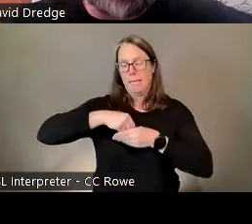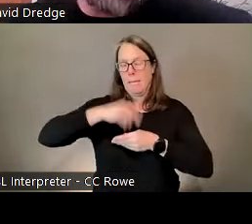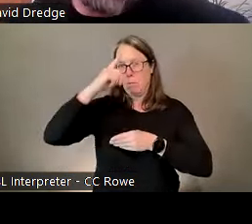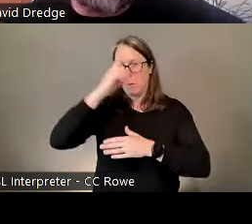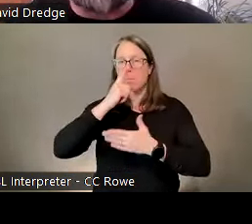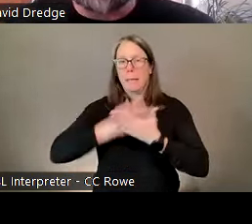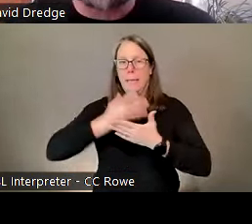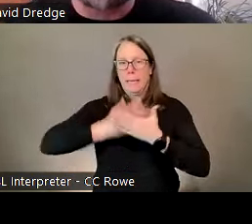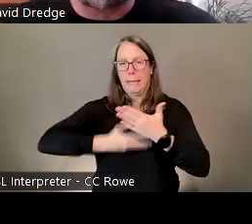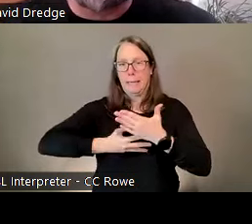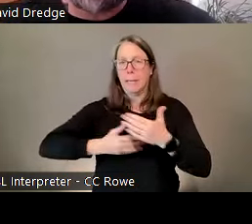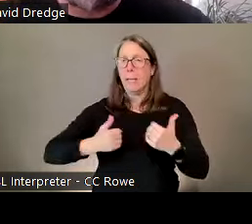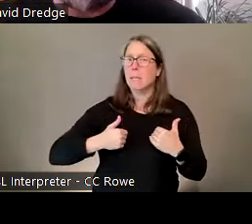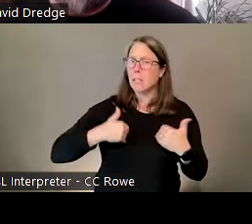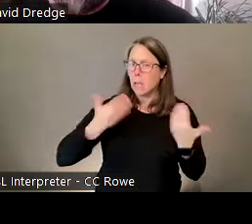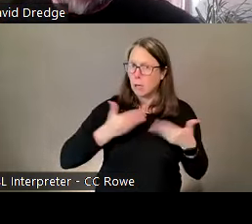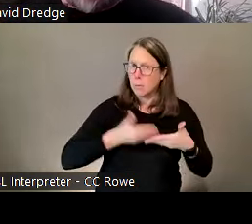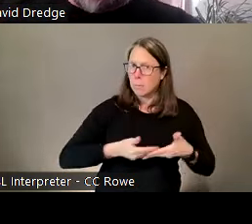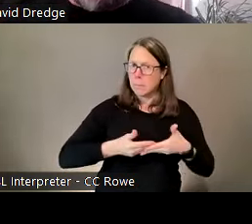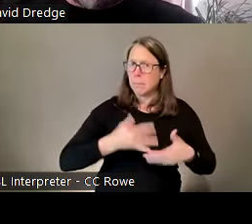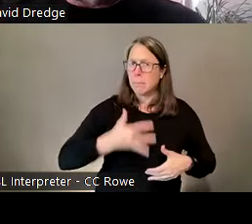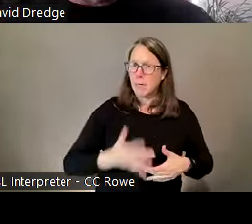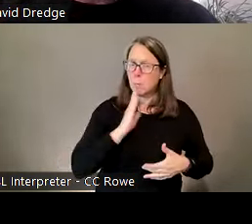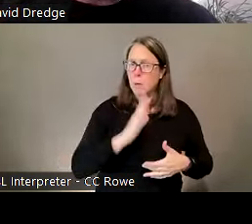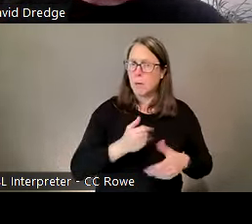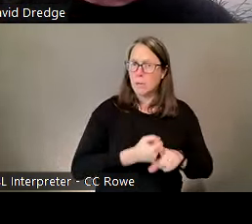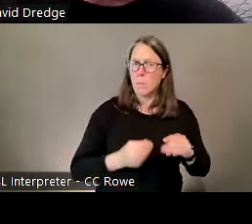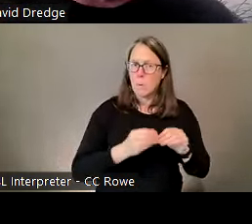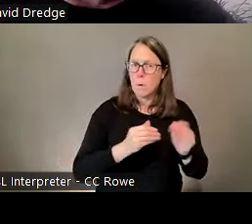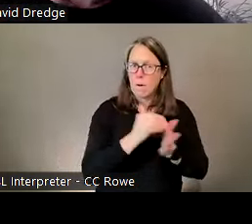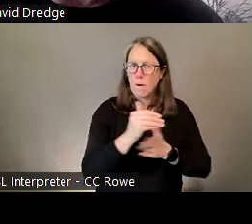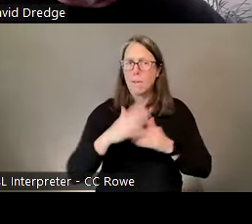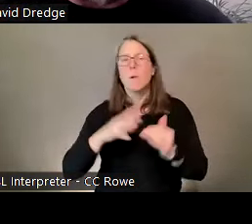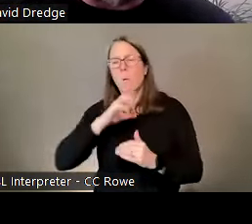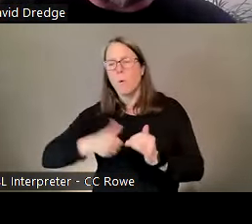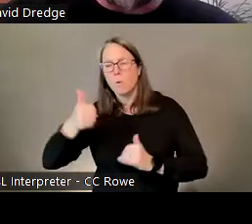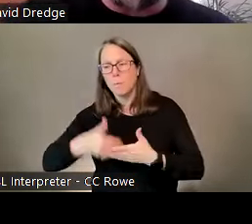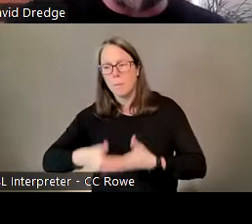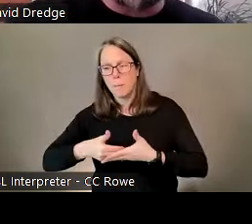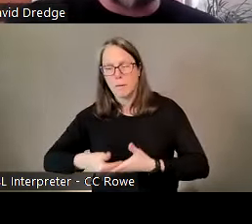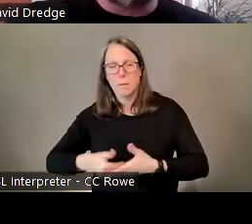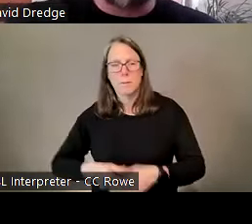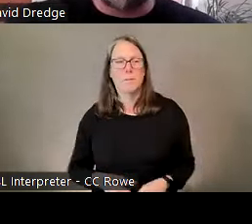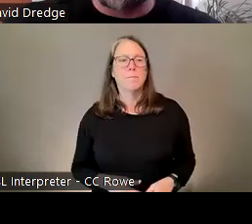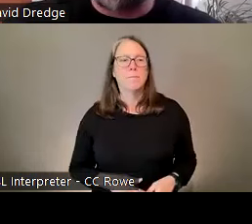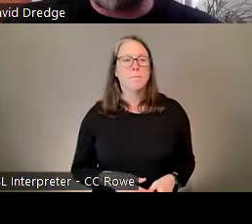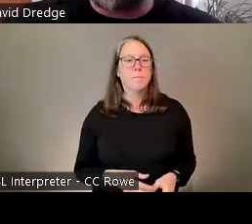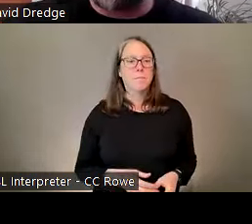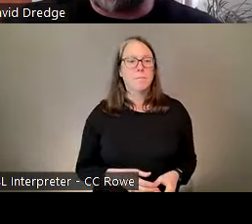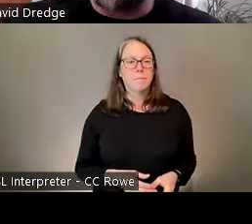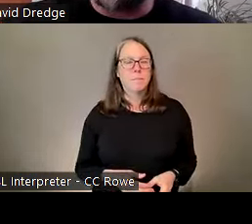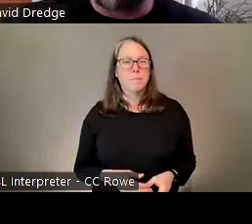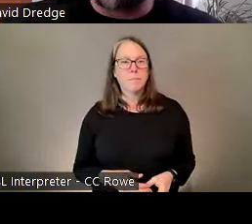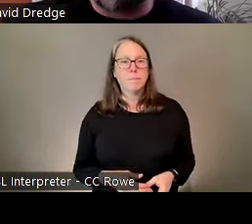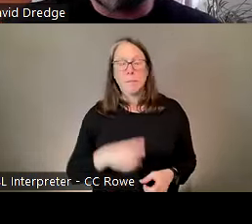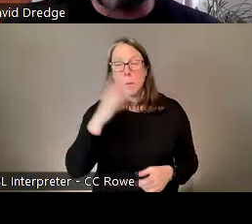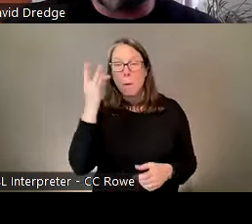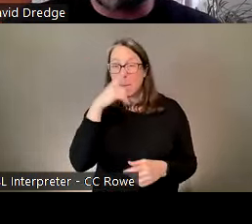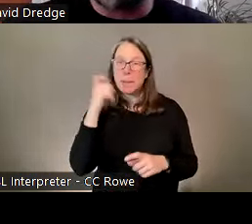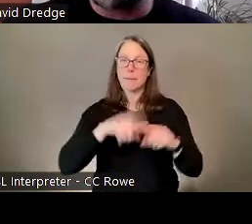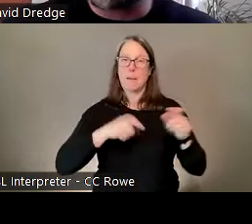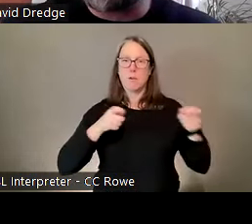the younger babies are more likely to bleed. And again, this is because they can't regulate blood flow to the brain very well. And there are different